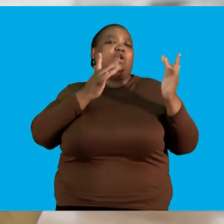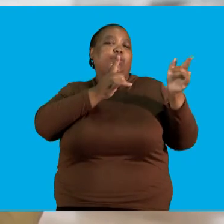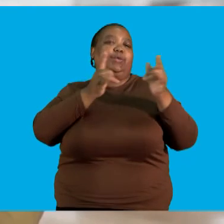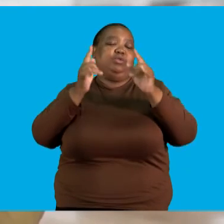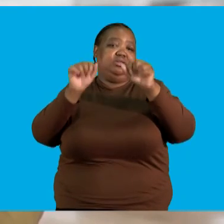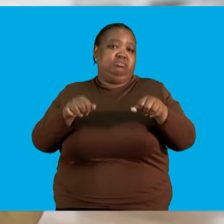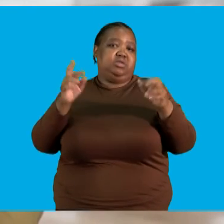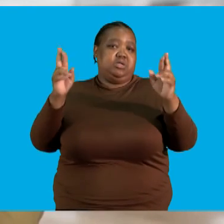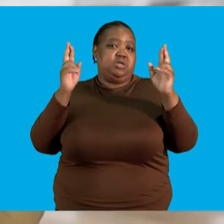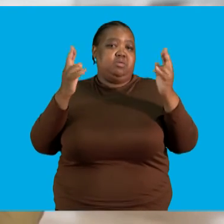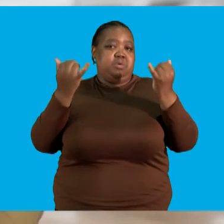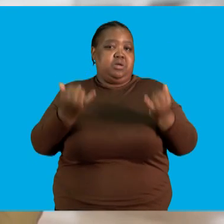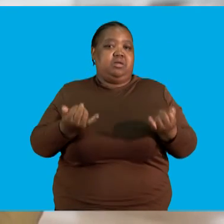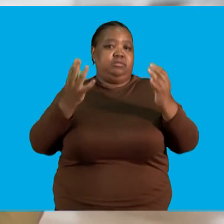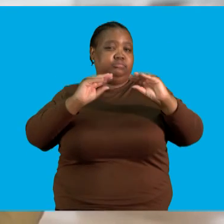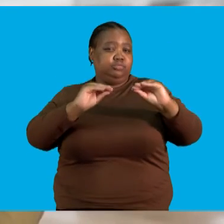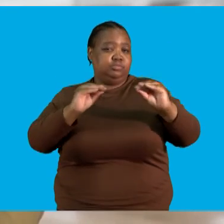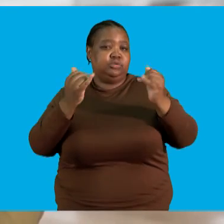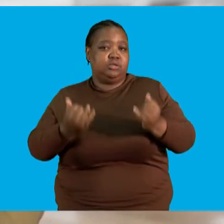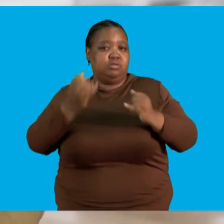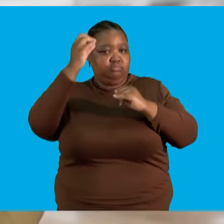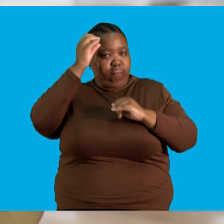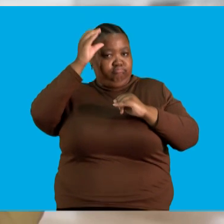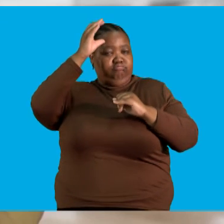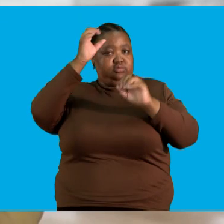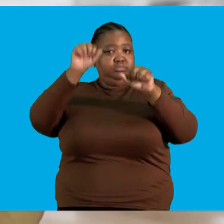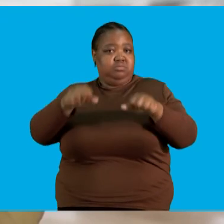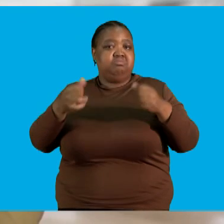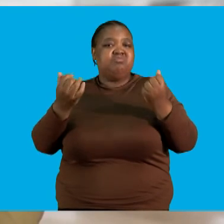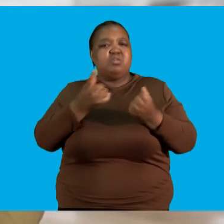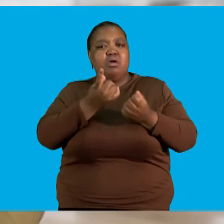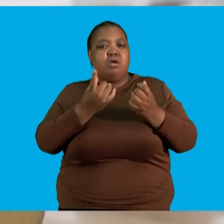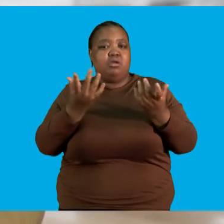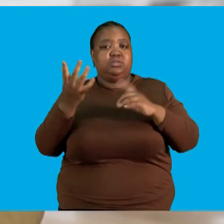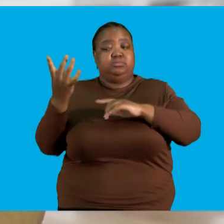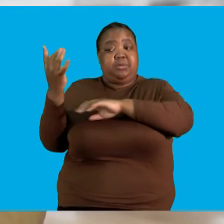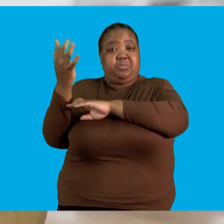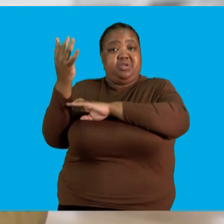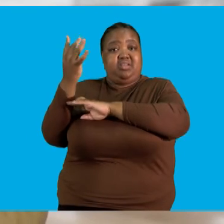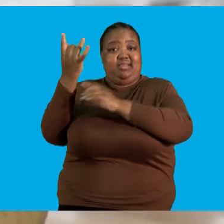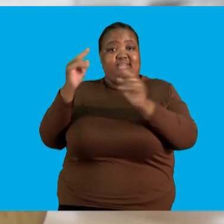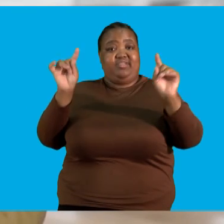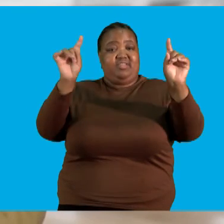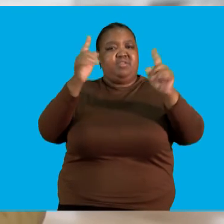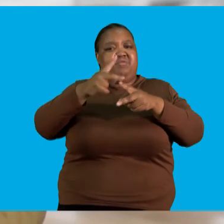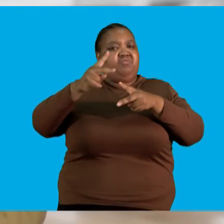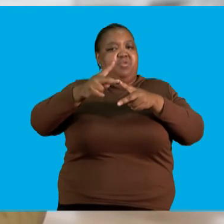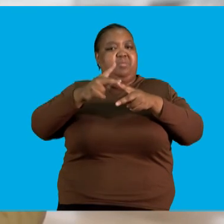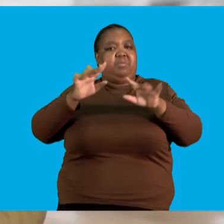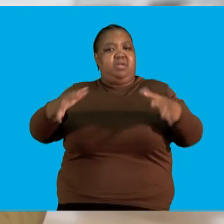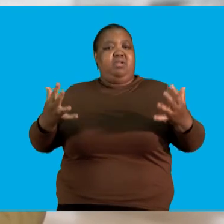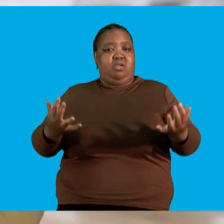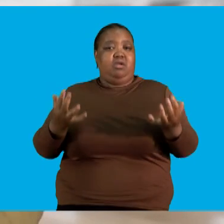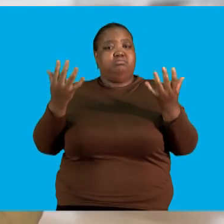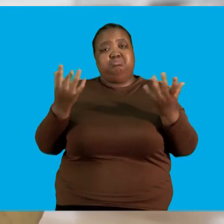presentation. So with that being said, thank you for watching, and hoping this lesson contributed to more knowledge about presentation